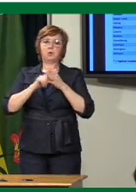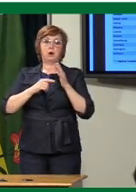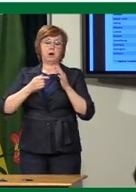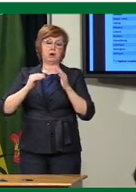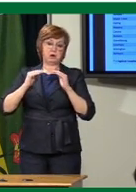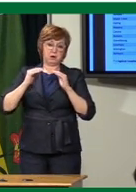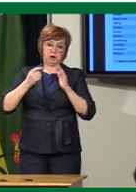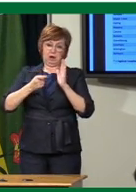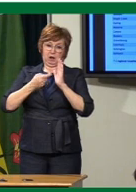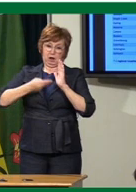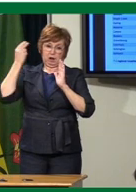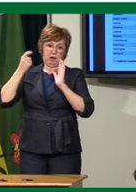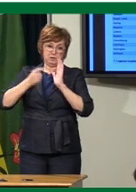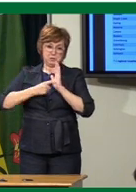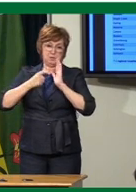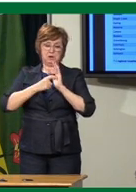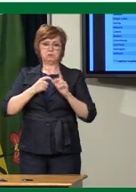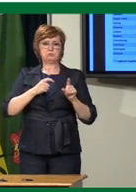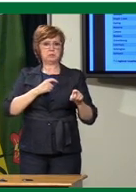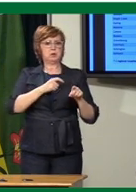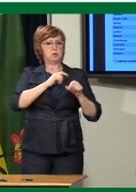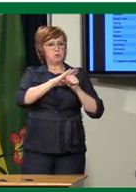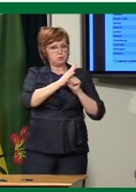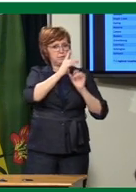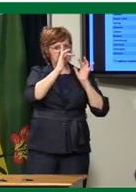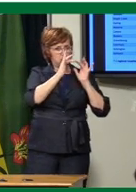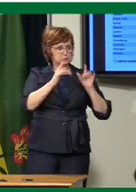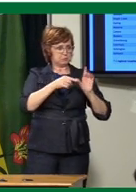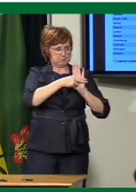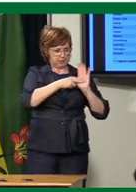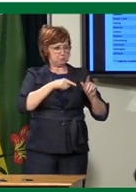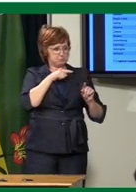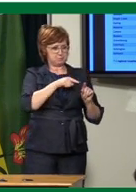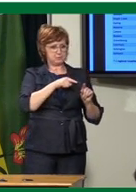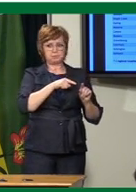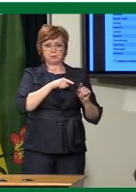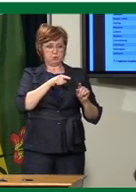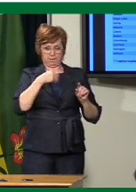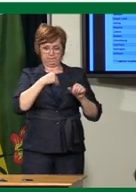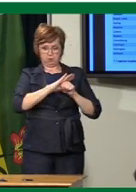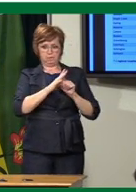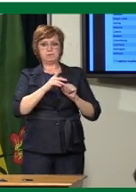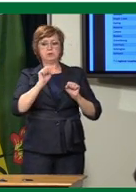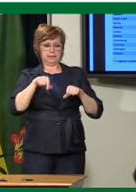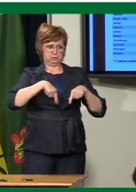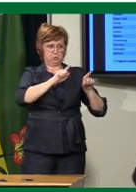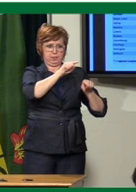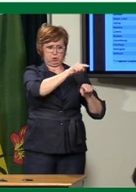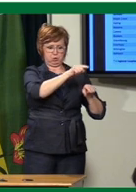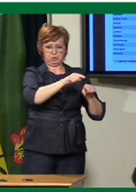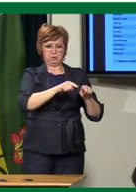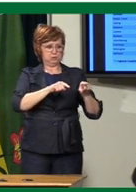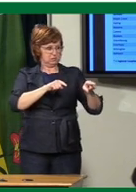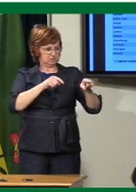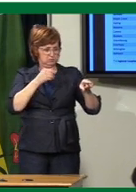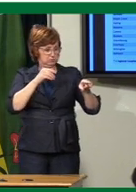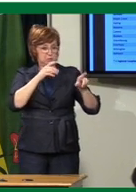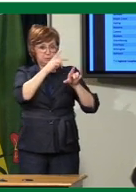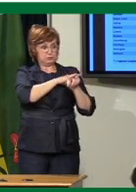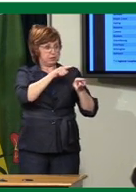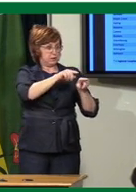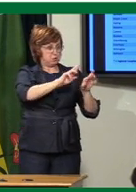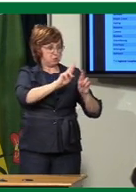be identified as serving only COVID patients at a certain moment, and non-COVID patients will be moved to non-COVID